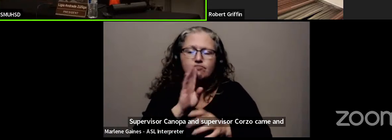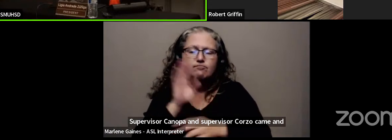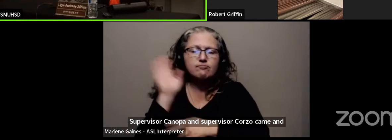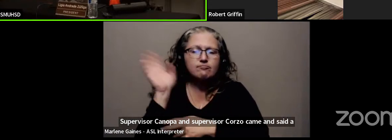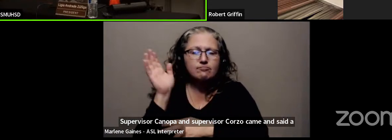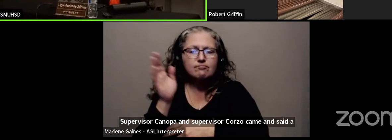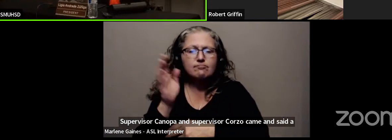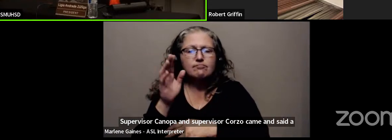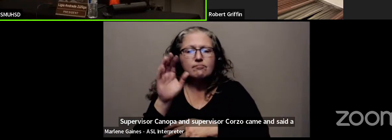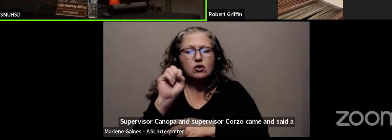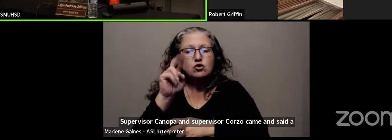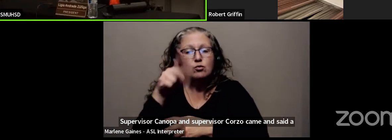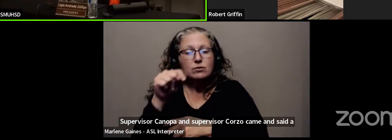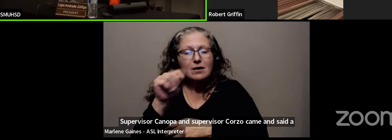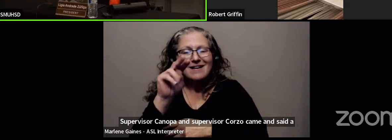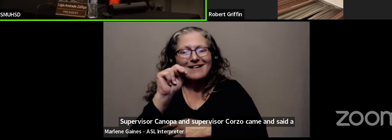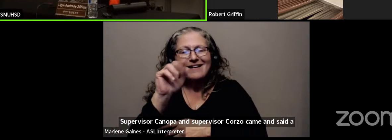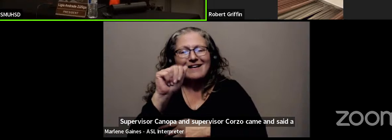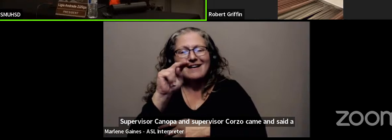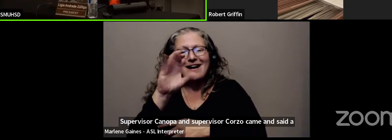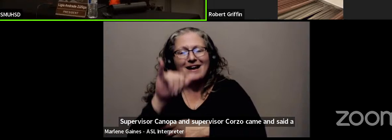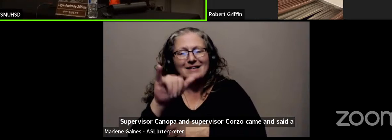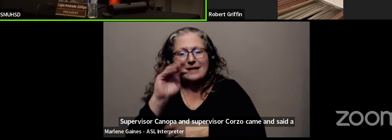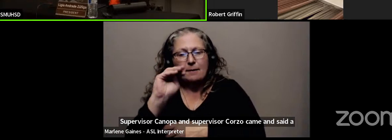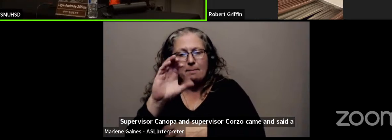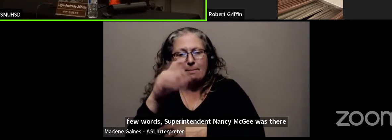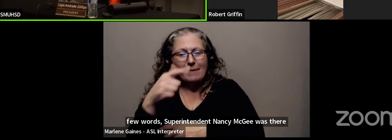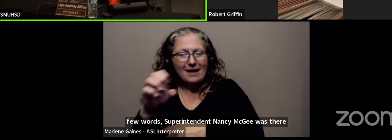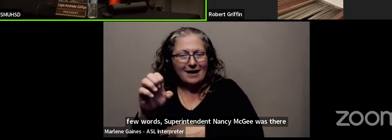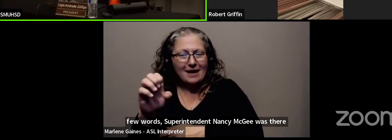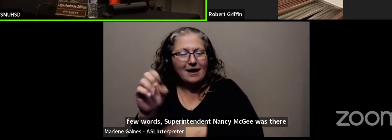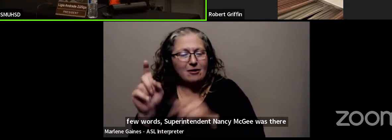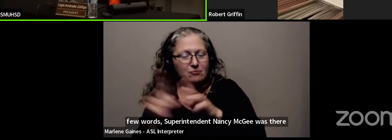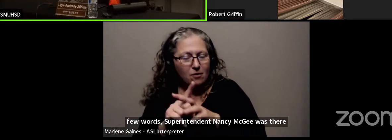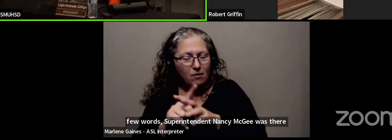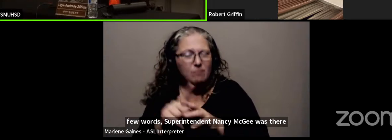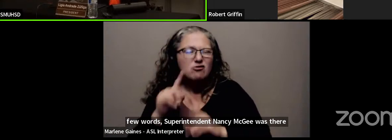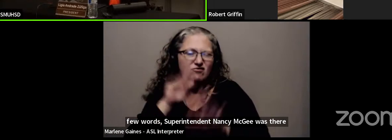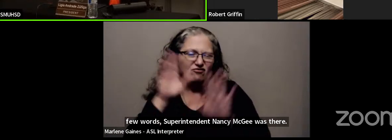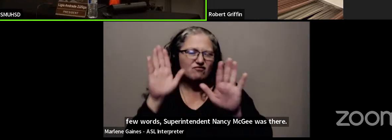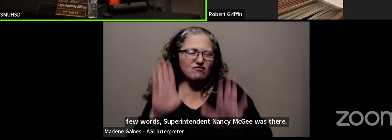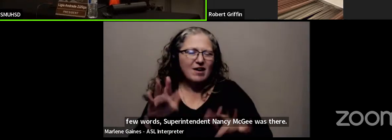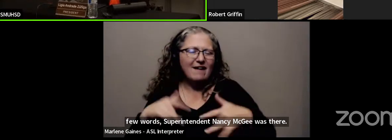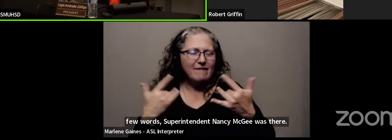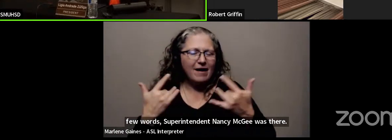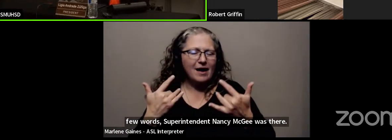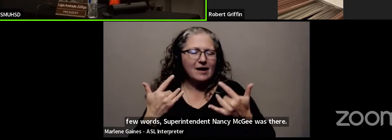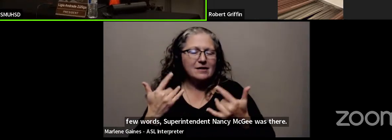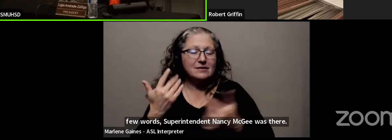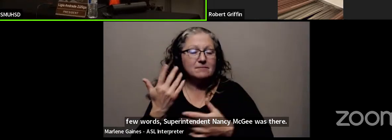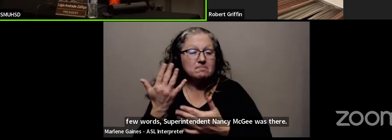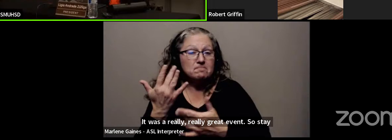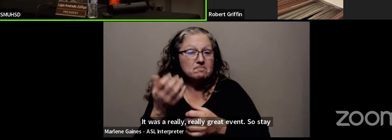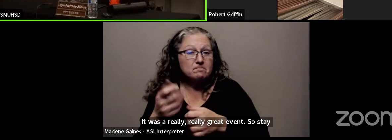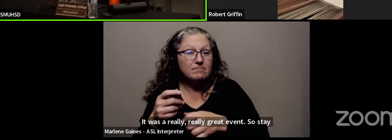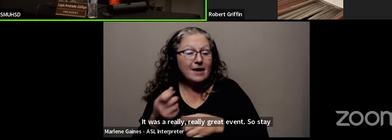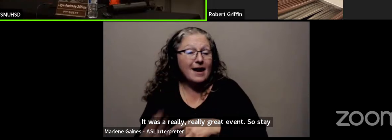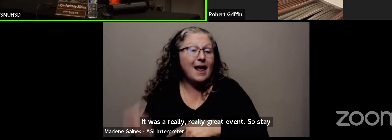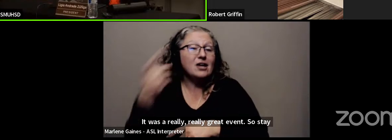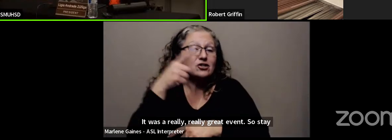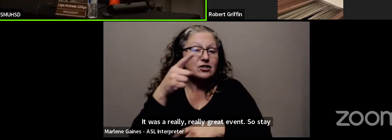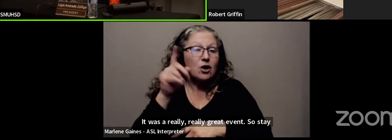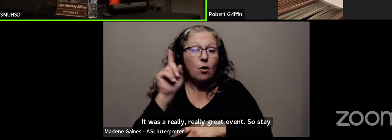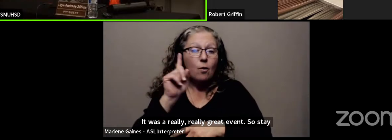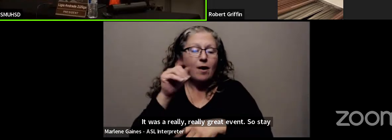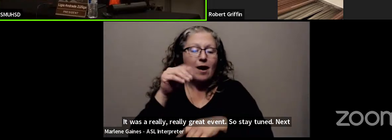Superintendent Nancy McGee was there. It was a really, really great event. So stay tuned. Next year it will be